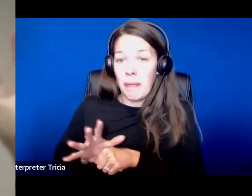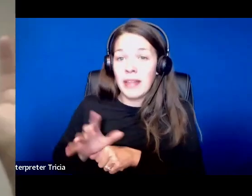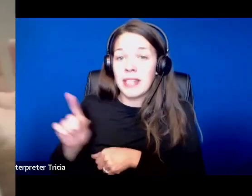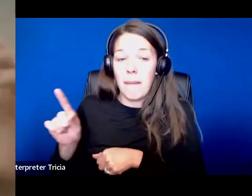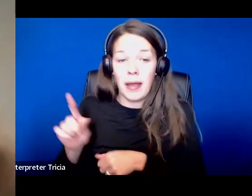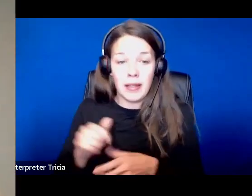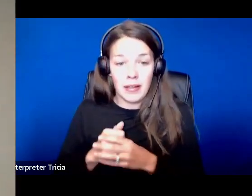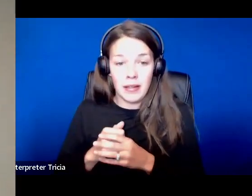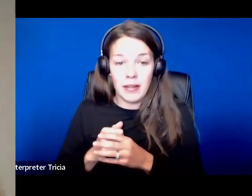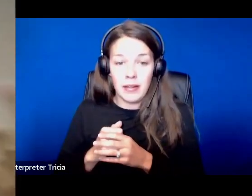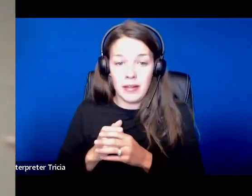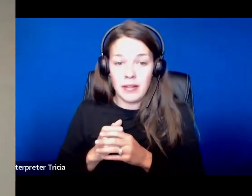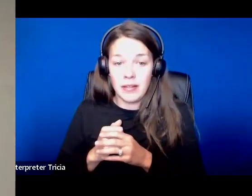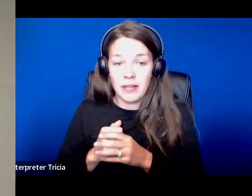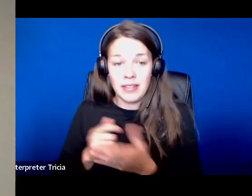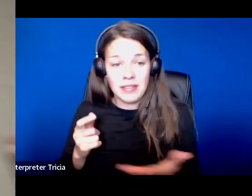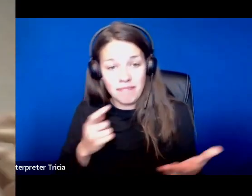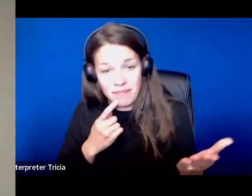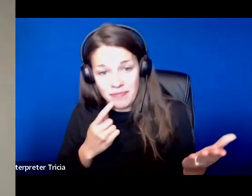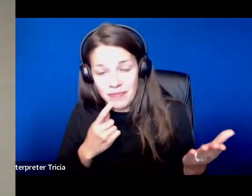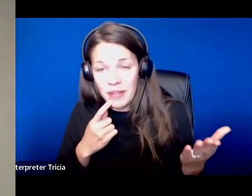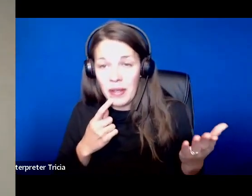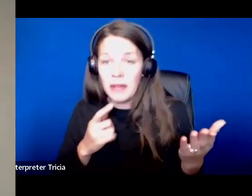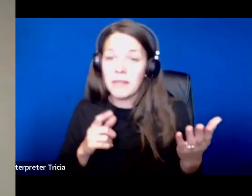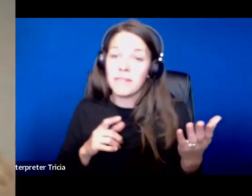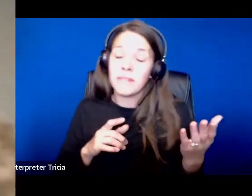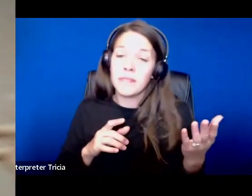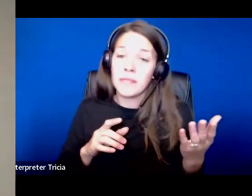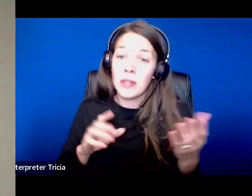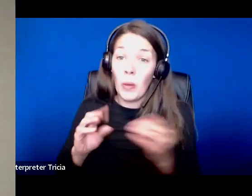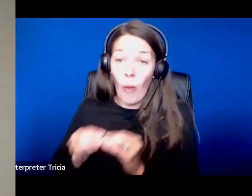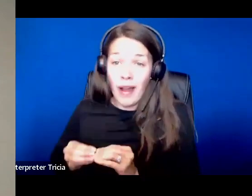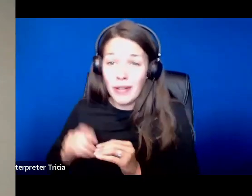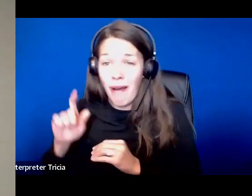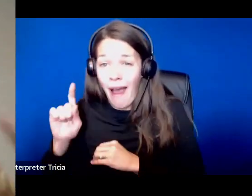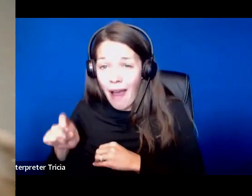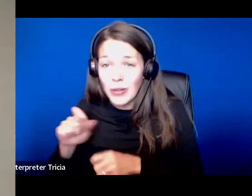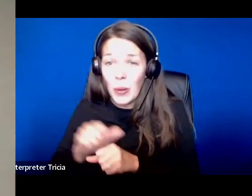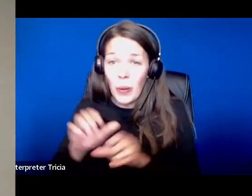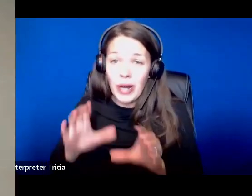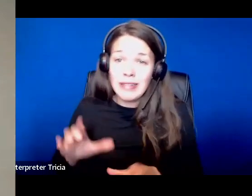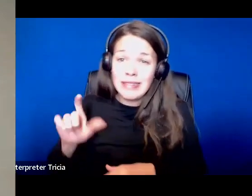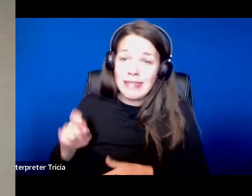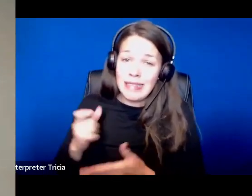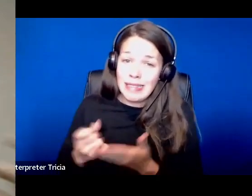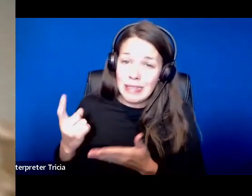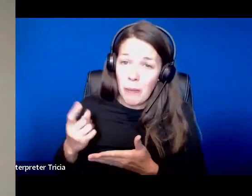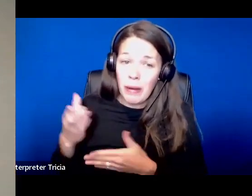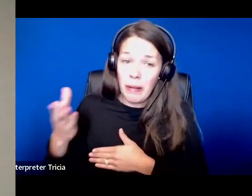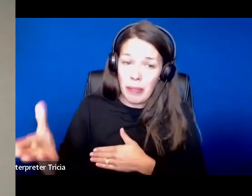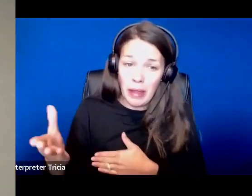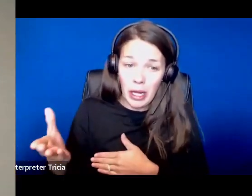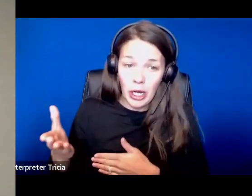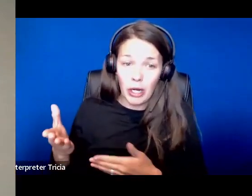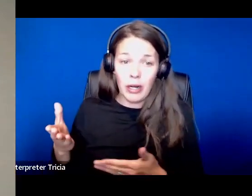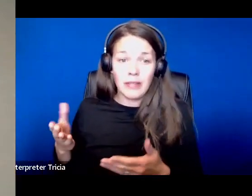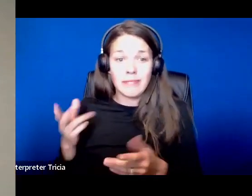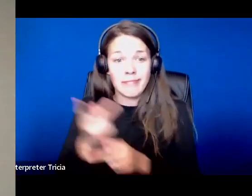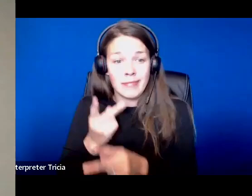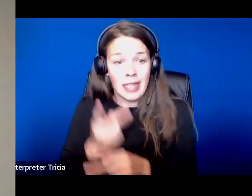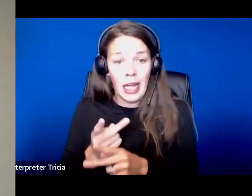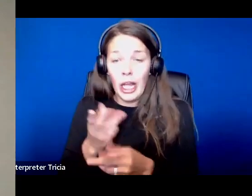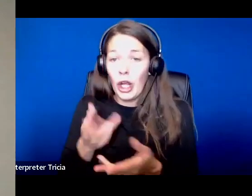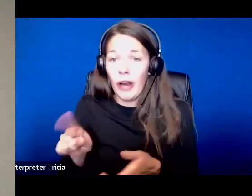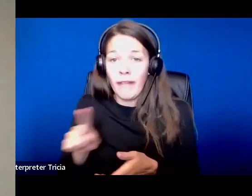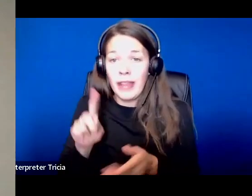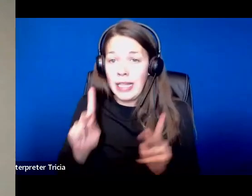and like she said, like with the quantity, you have to get workers, and you need someone to be there and be present and taking care of these